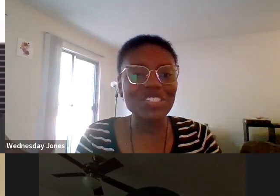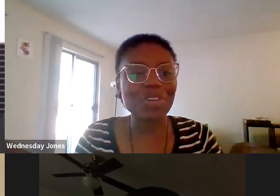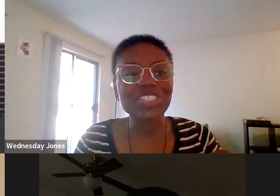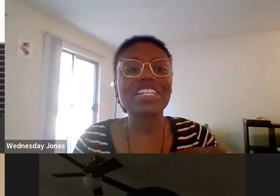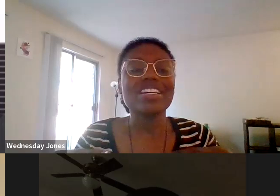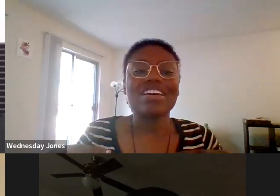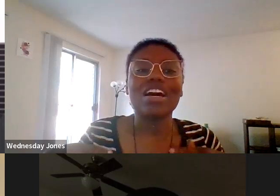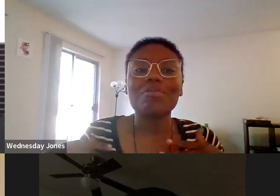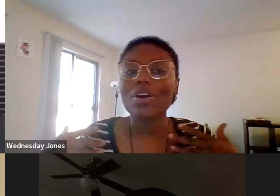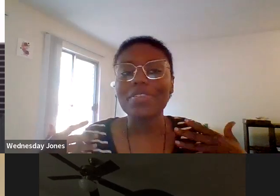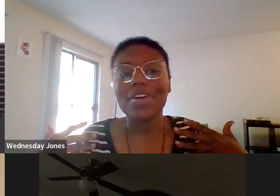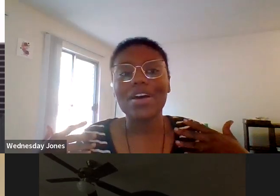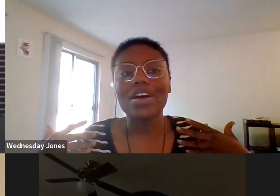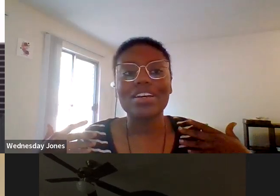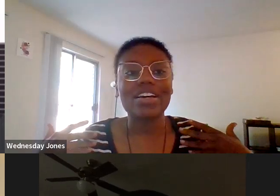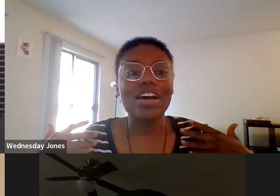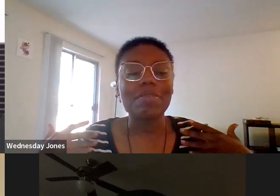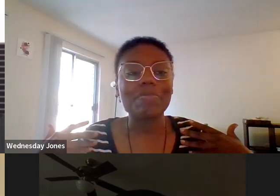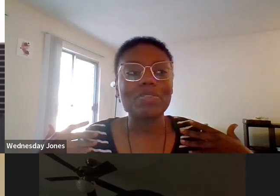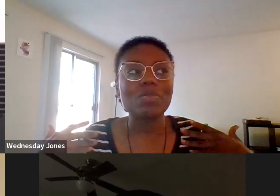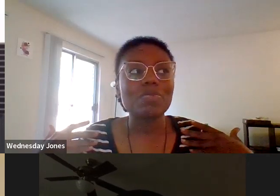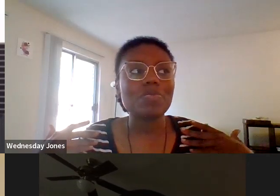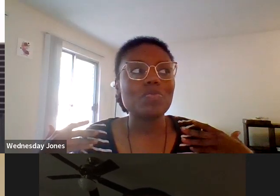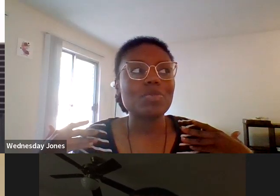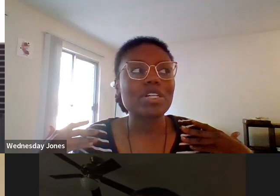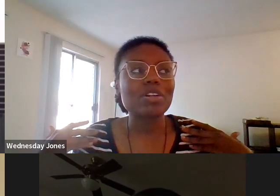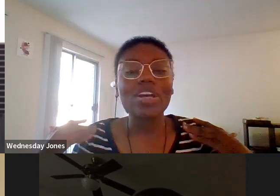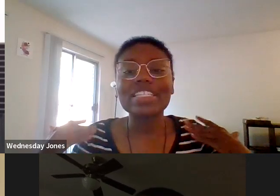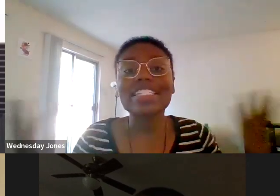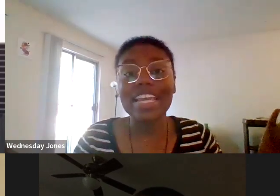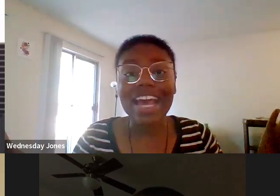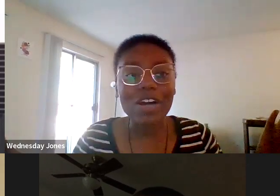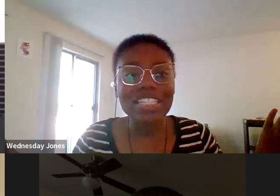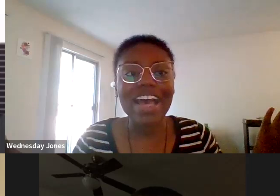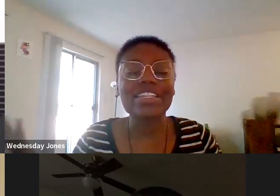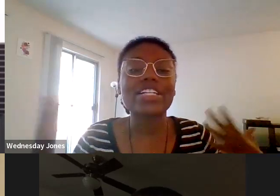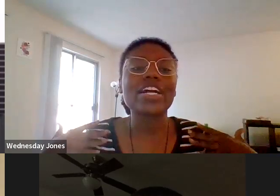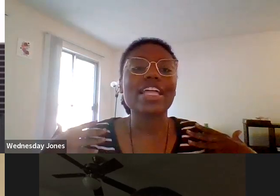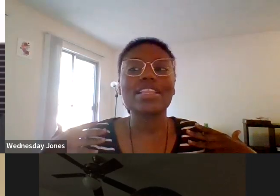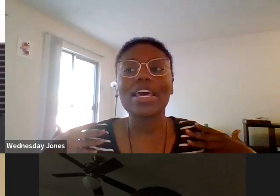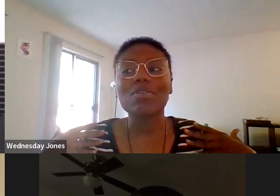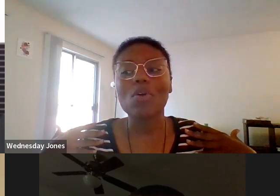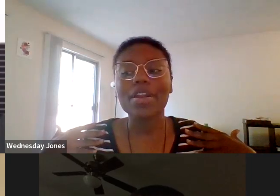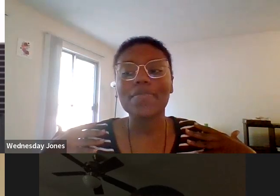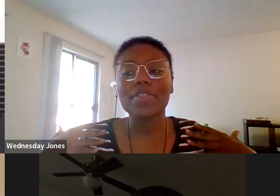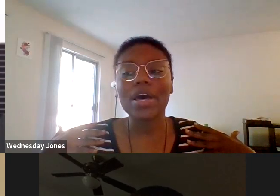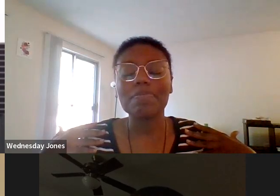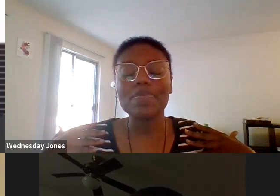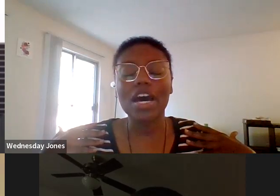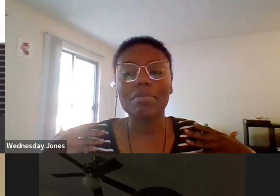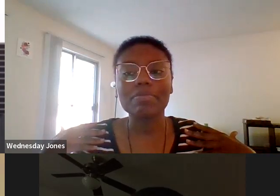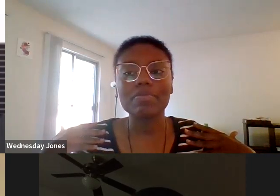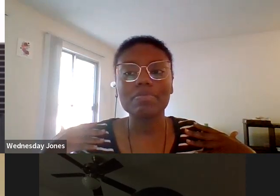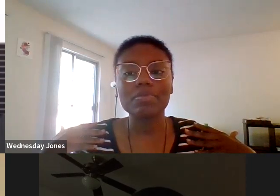I'll give the situation. One of the, we were going to the State House that year, and then one of the